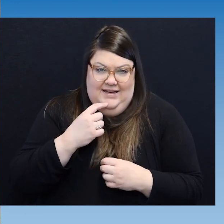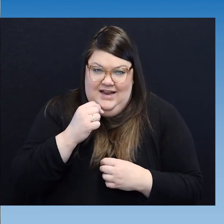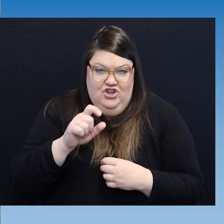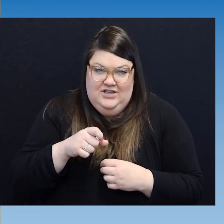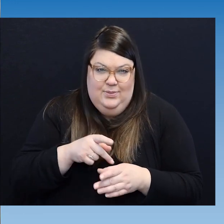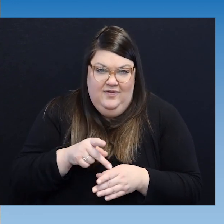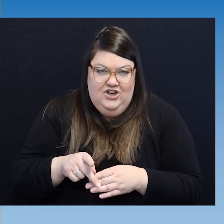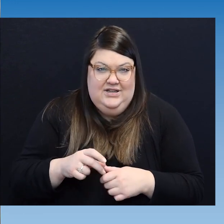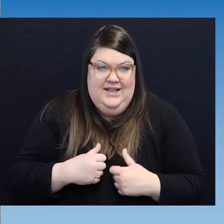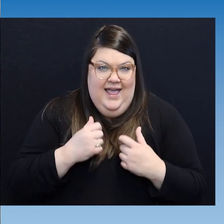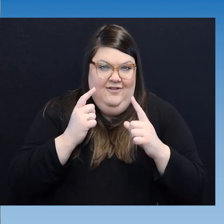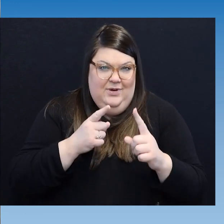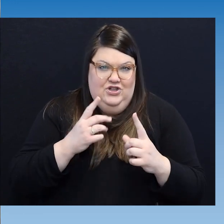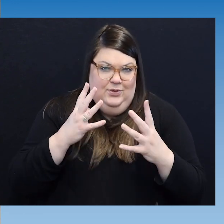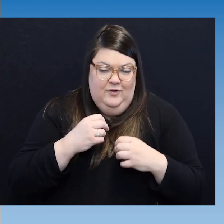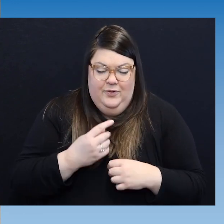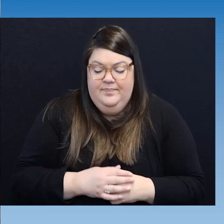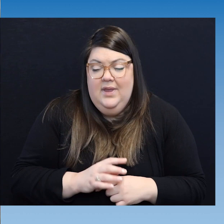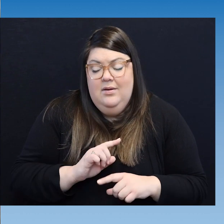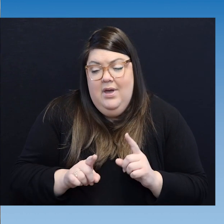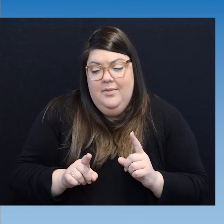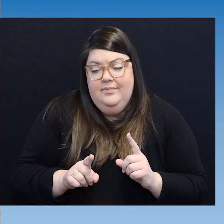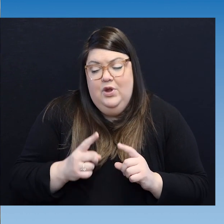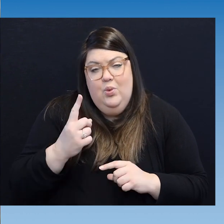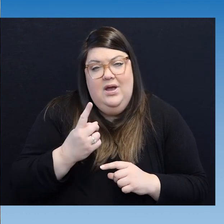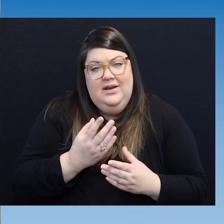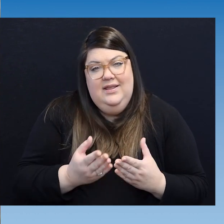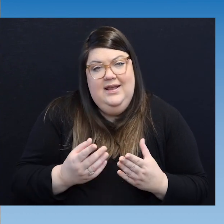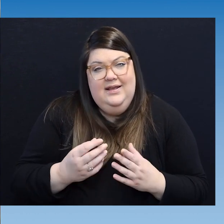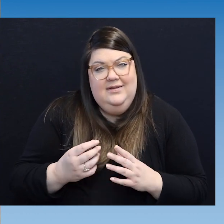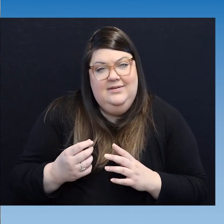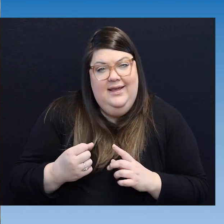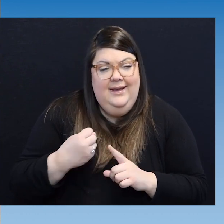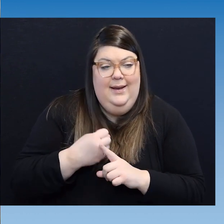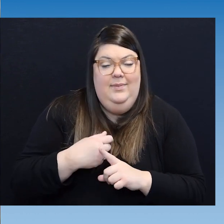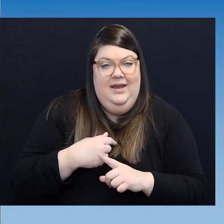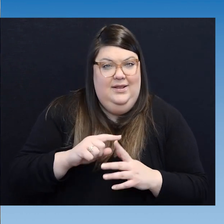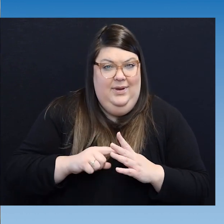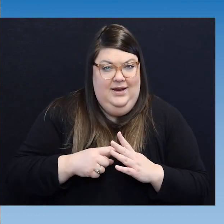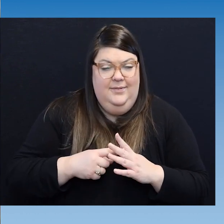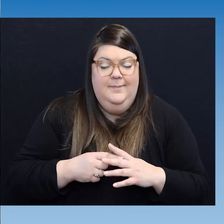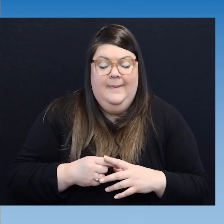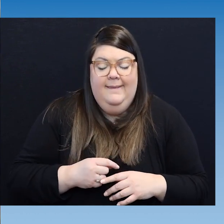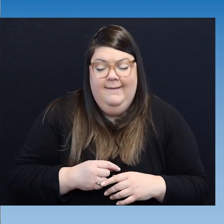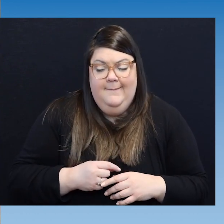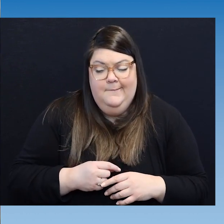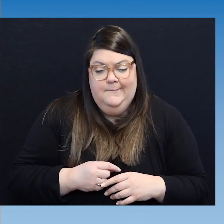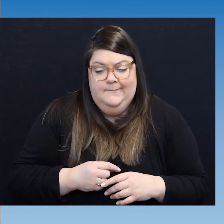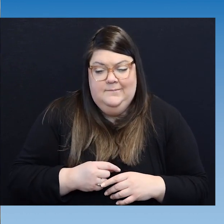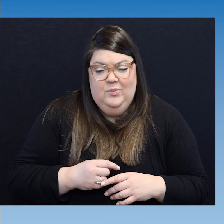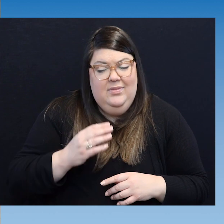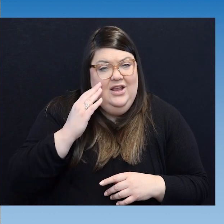it's a mission, it's a life mission, and it's a beautiful one. But one of the things that struck me from the beginning was that